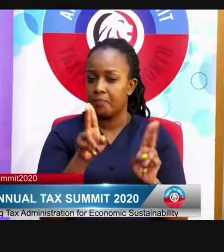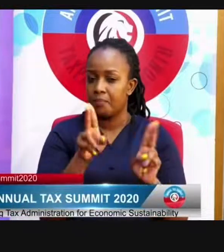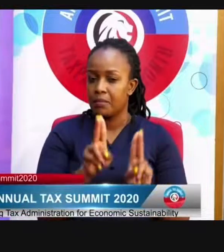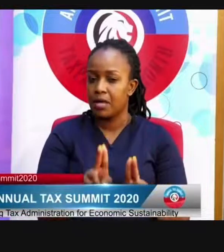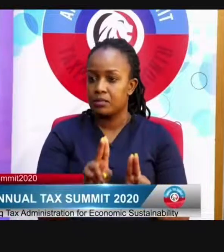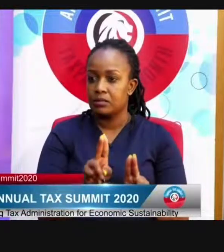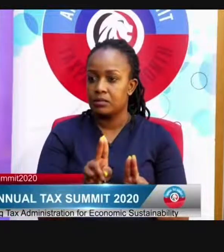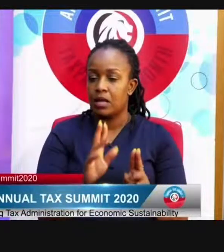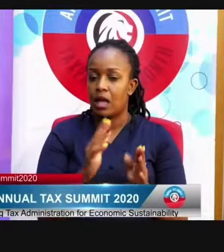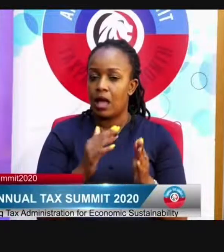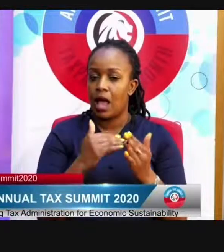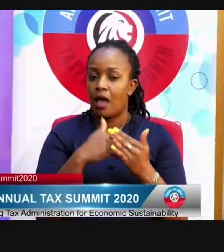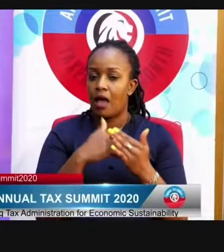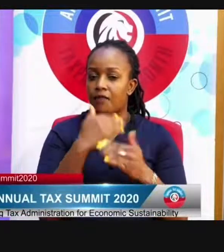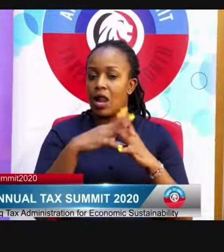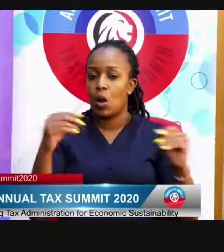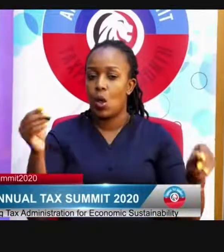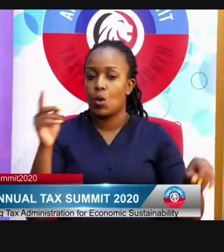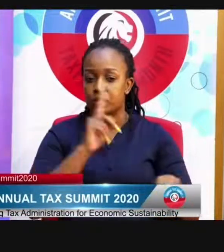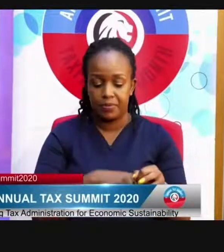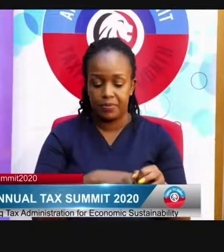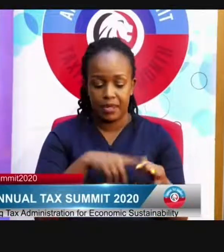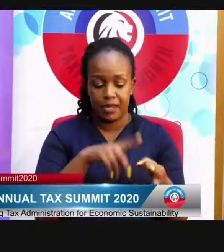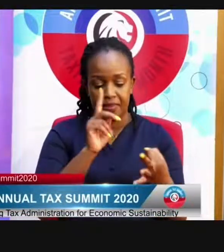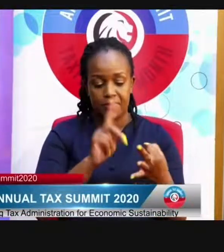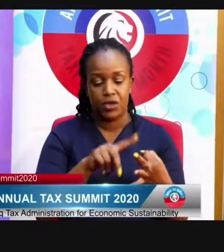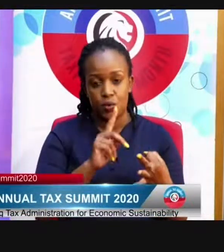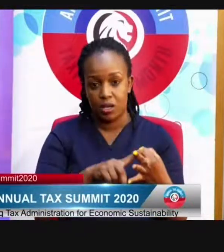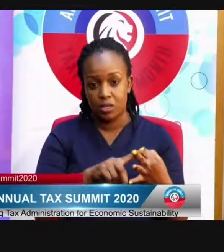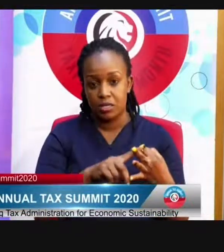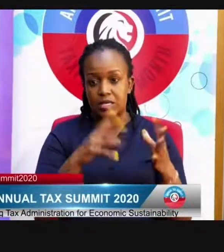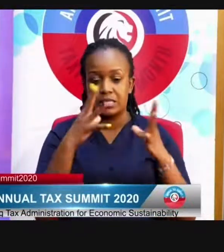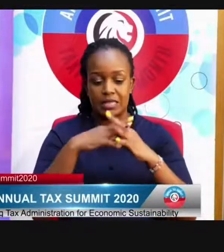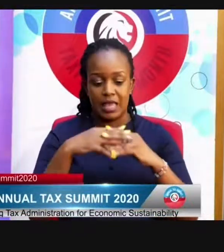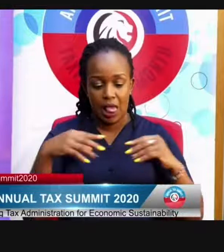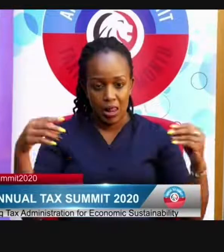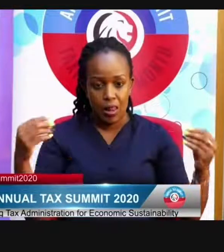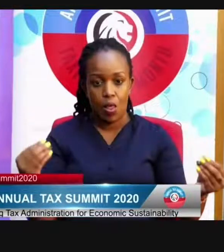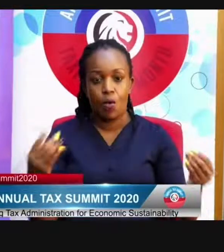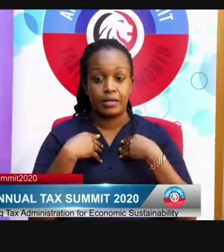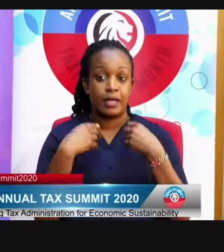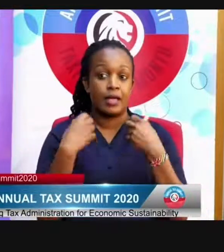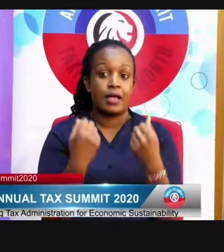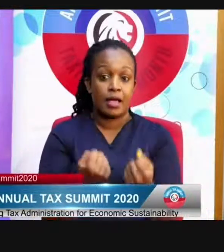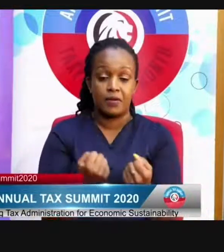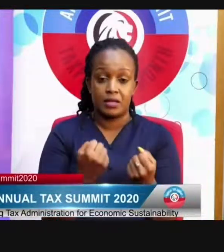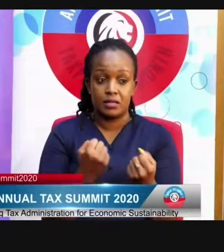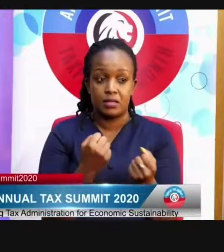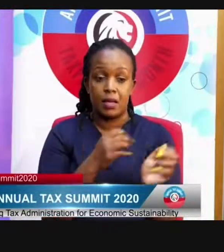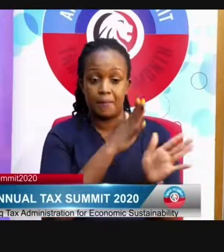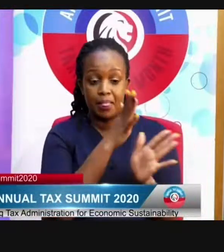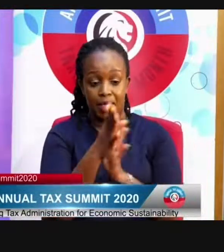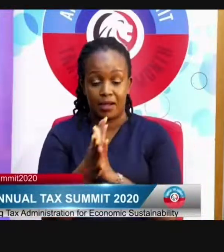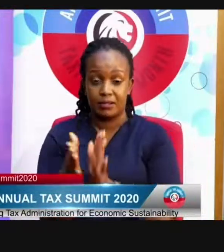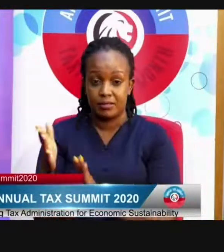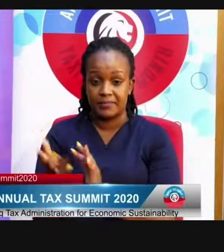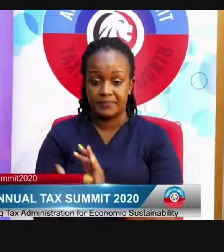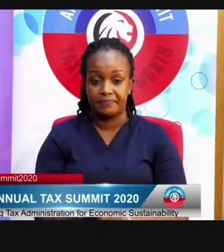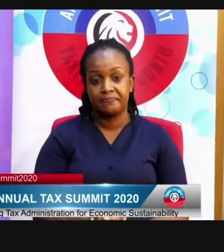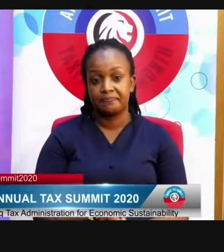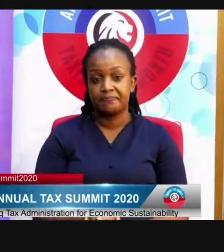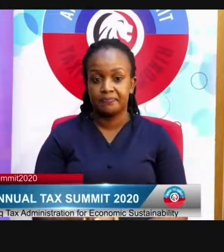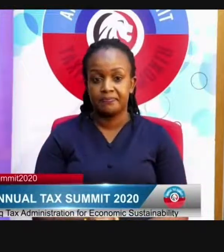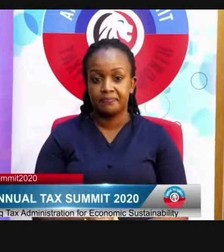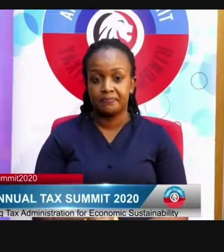third one is what we see as the long recovery trajectory. And in kind of looking at each of